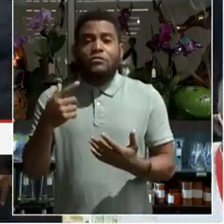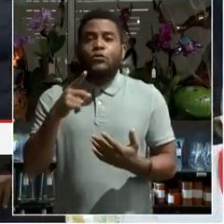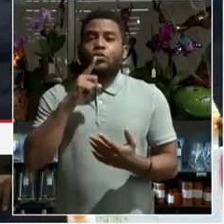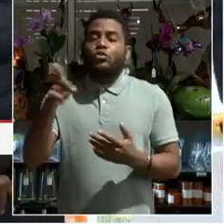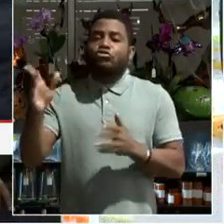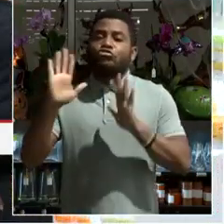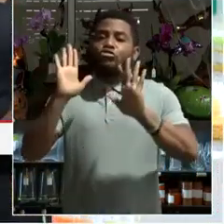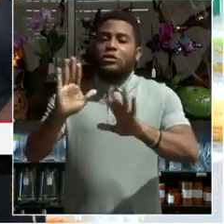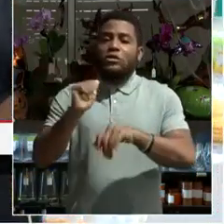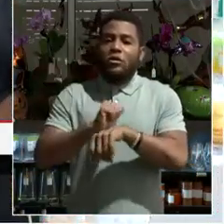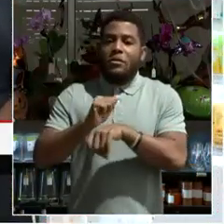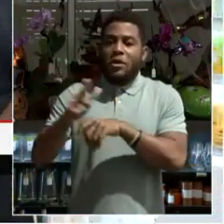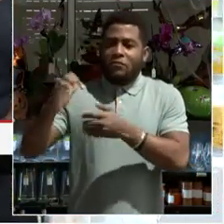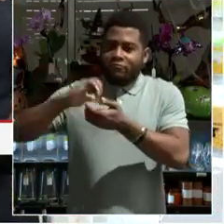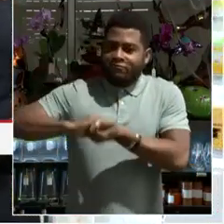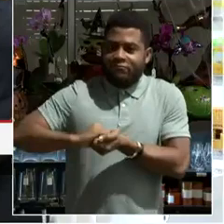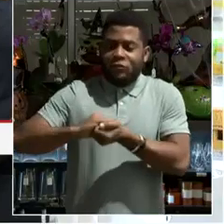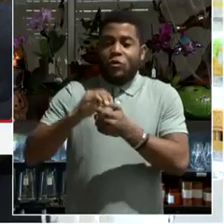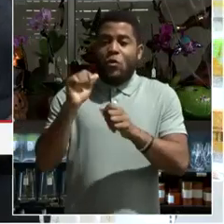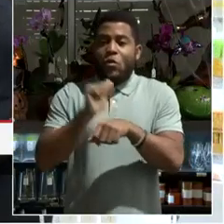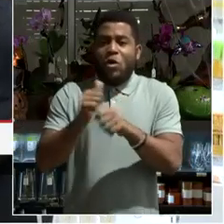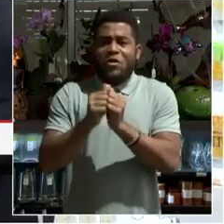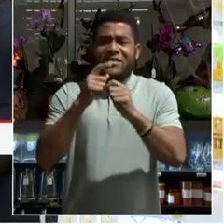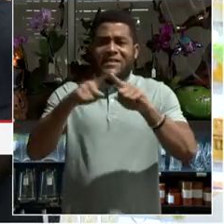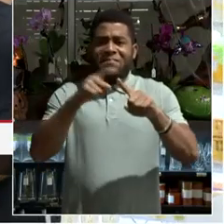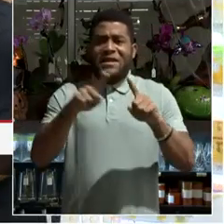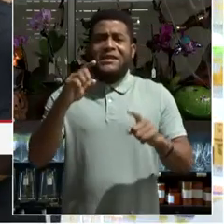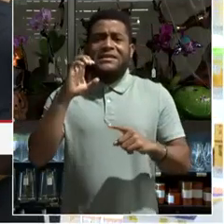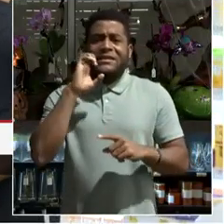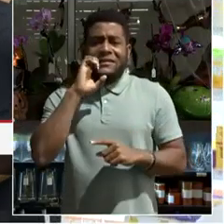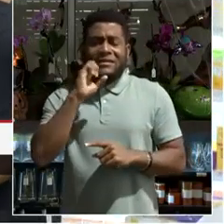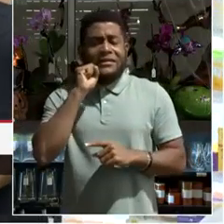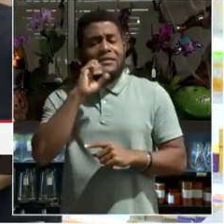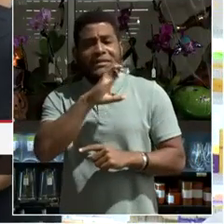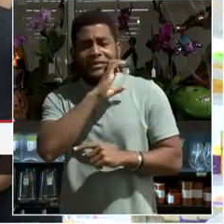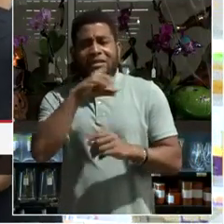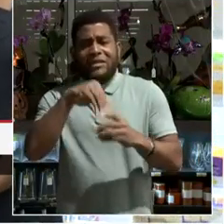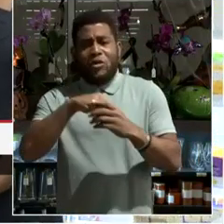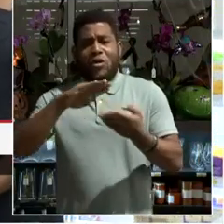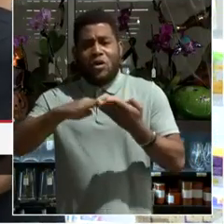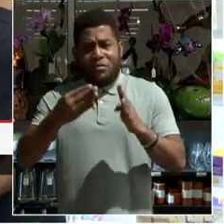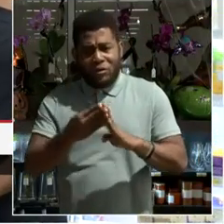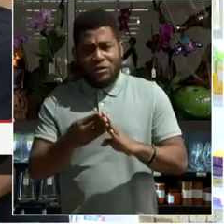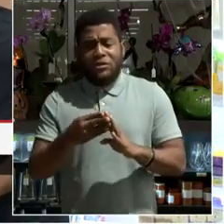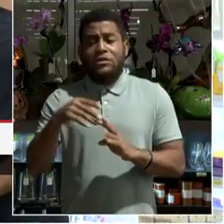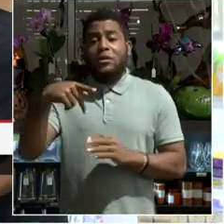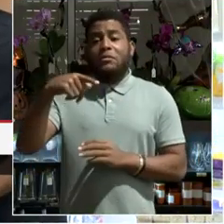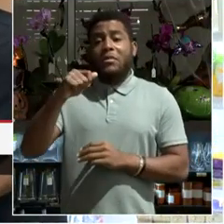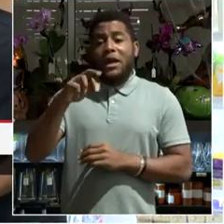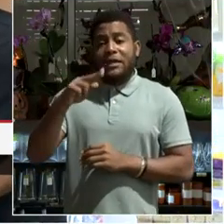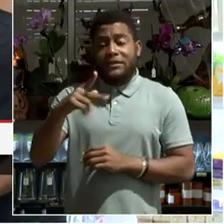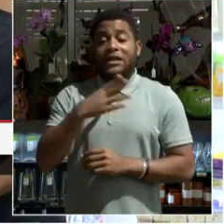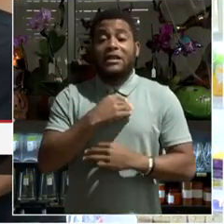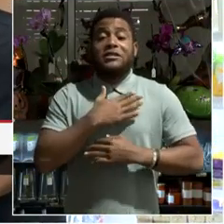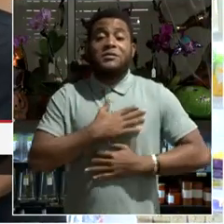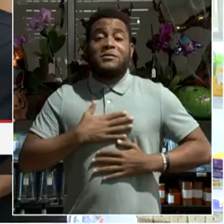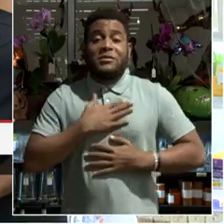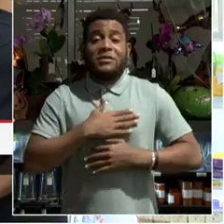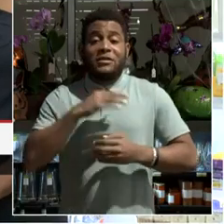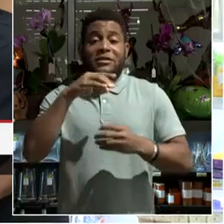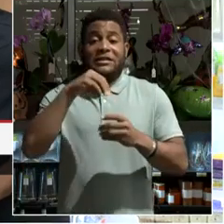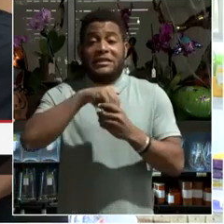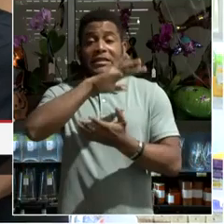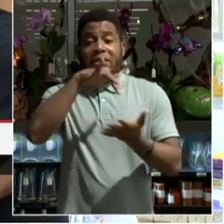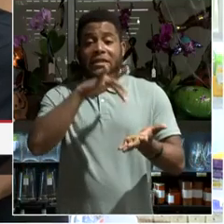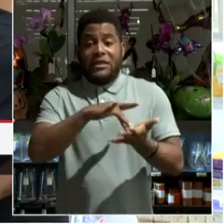in some of our senior community centers and our park and recreation centers to expand their reach beyond the locations, the physical